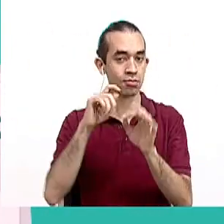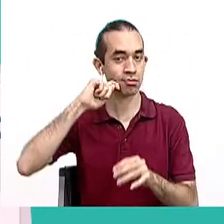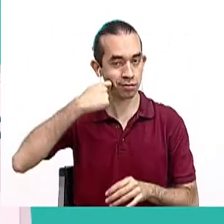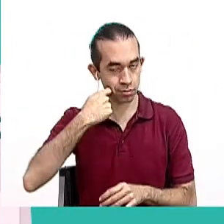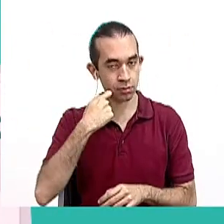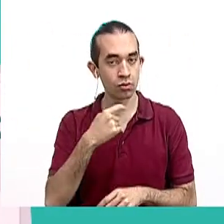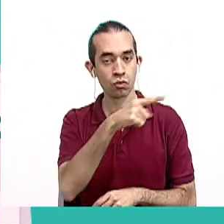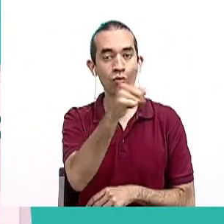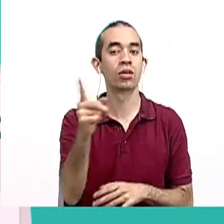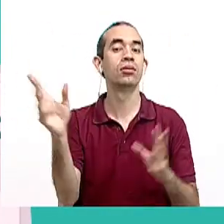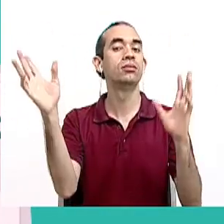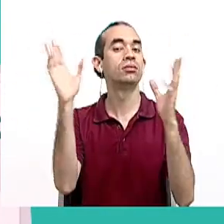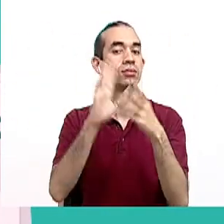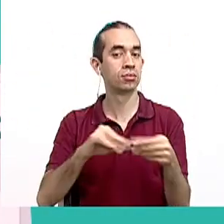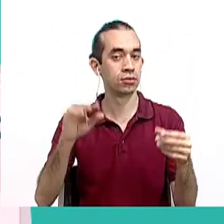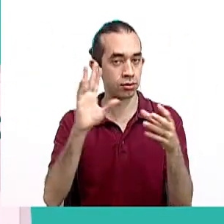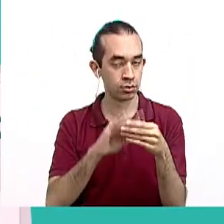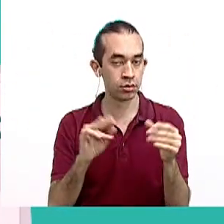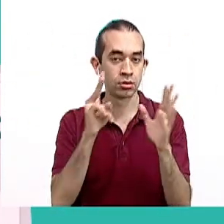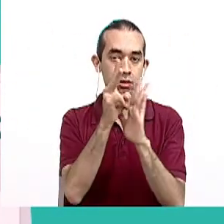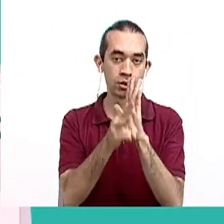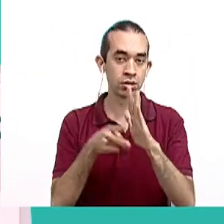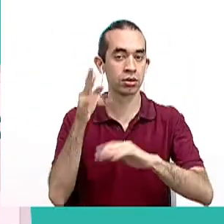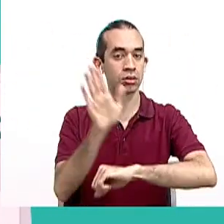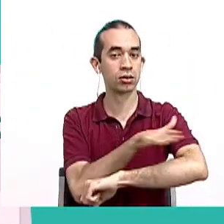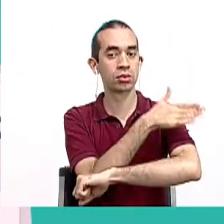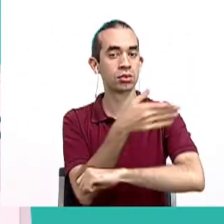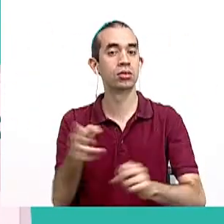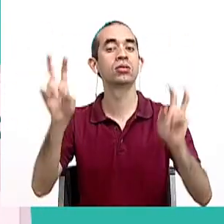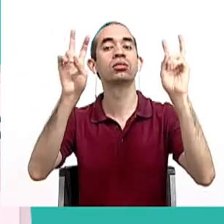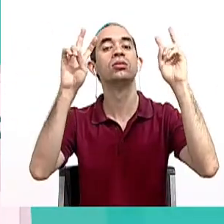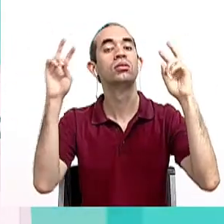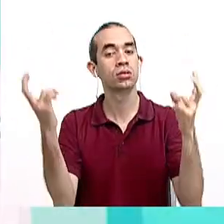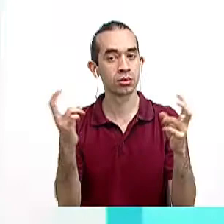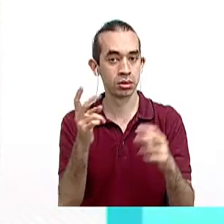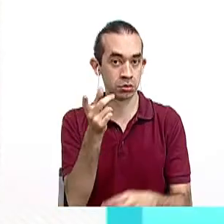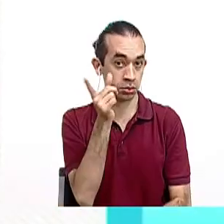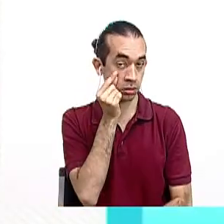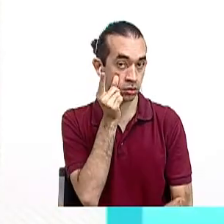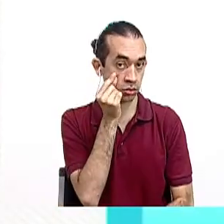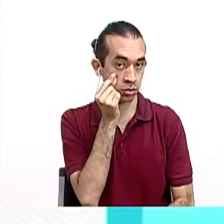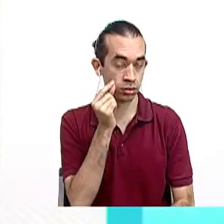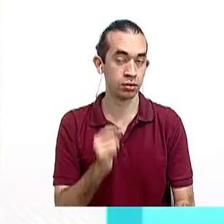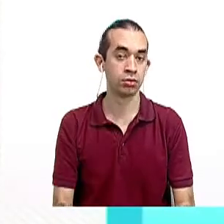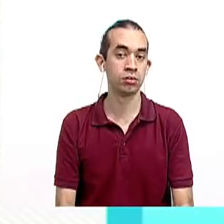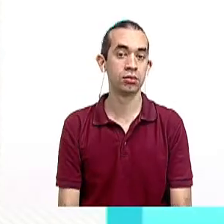to tell me what is the video song about, okay? So let's see.